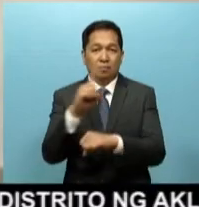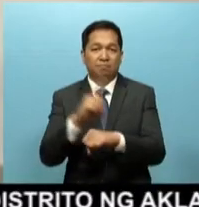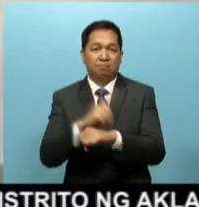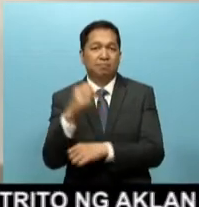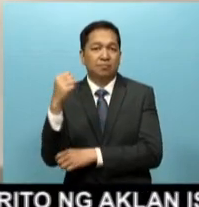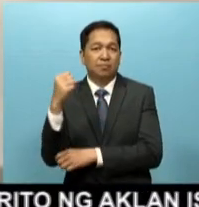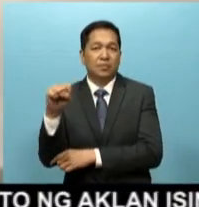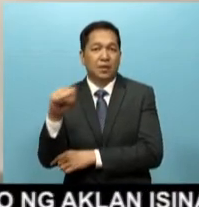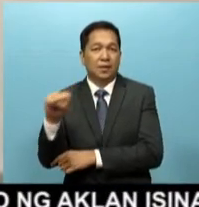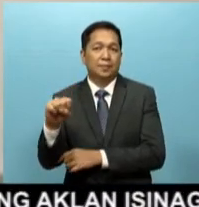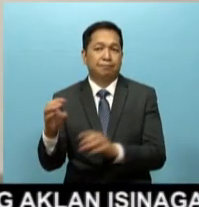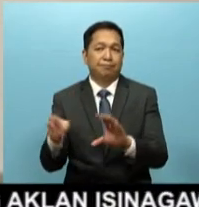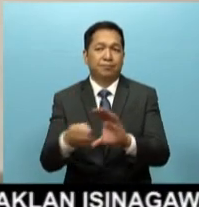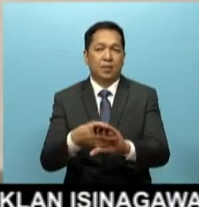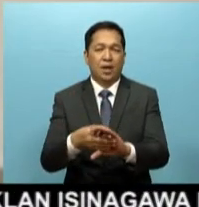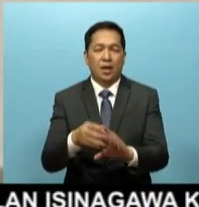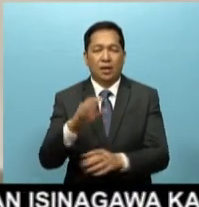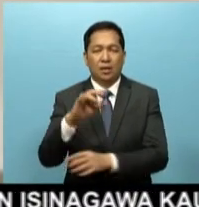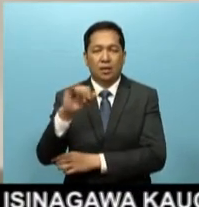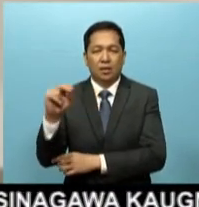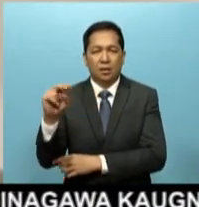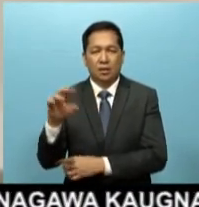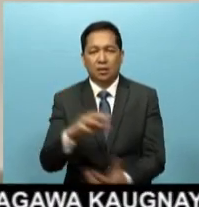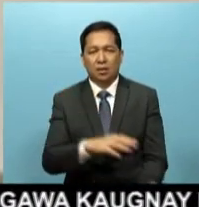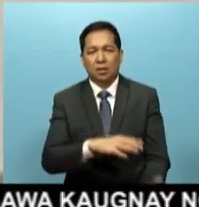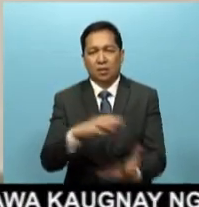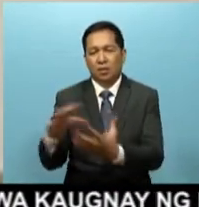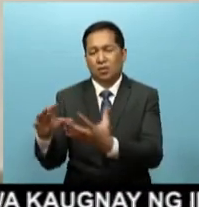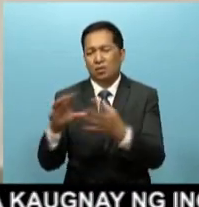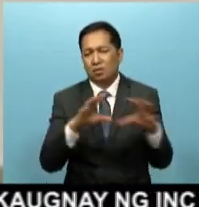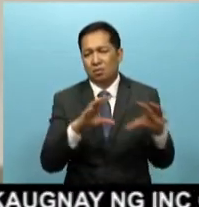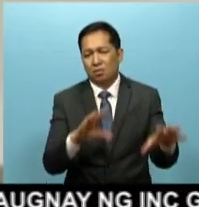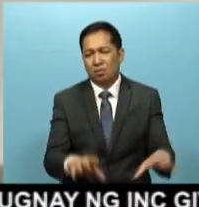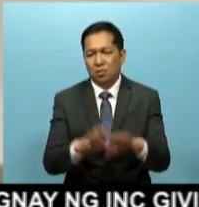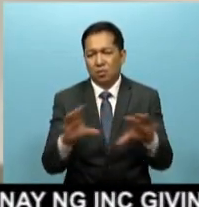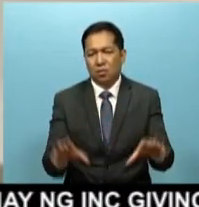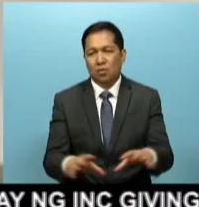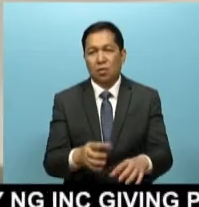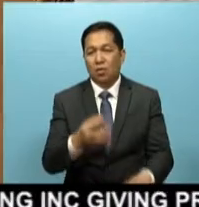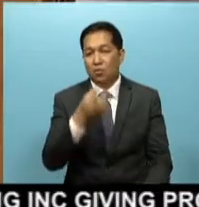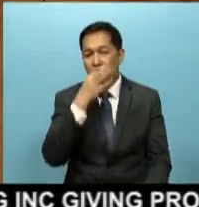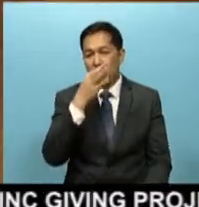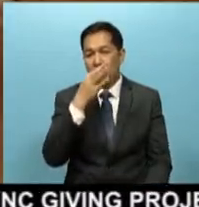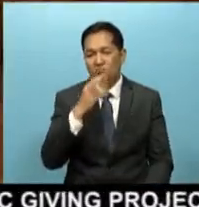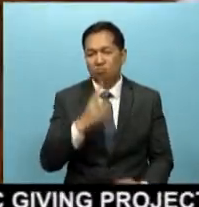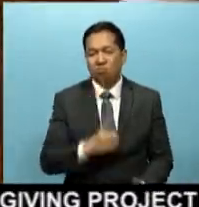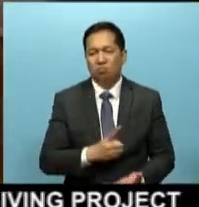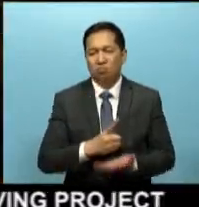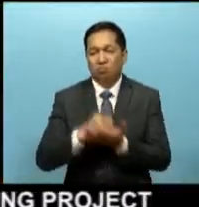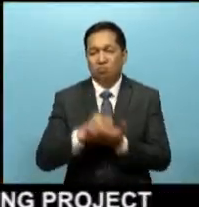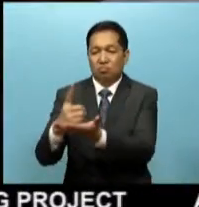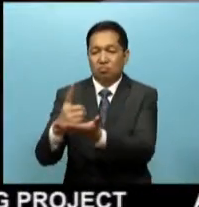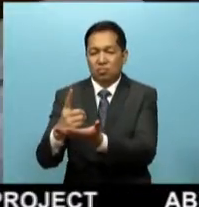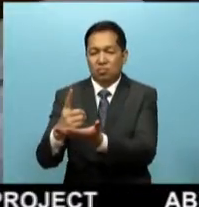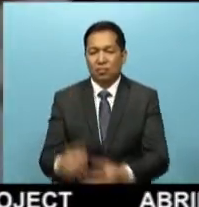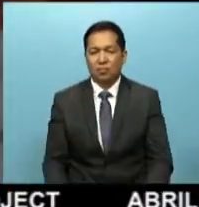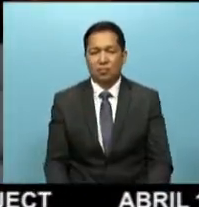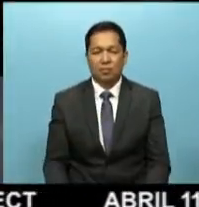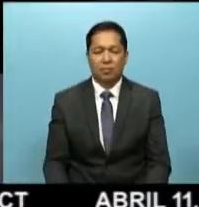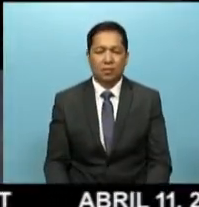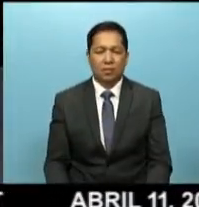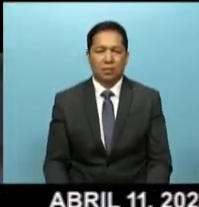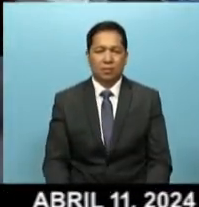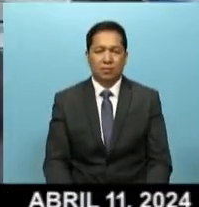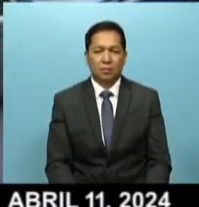Spain, participated in an INC giving activity, the food donation. Despite the inclement weather, the